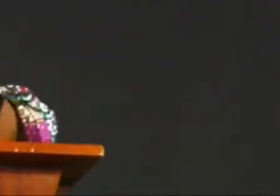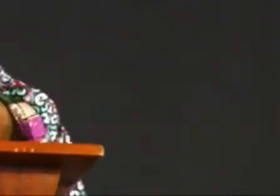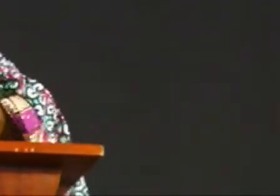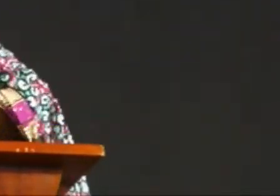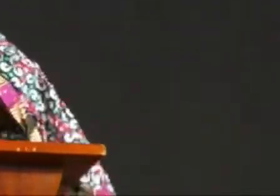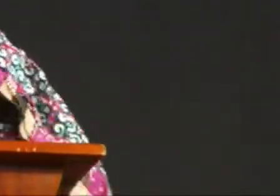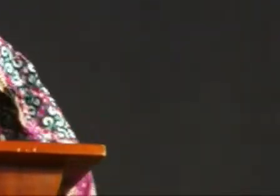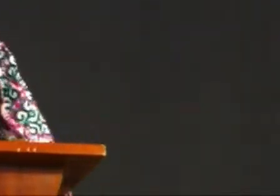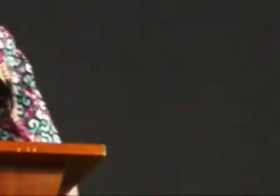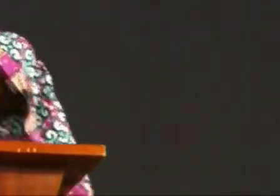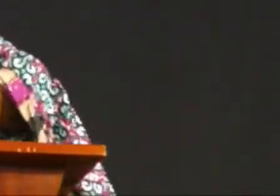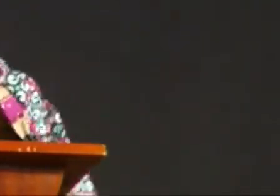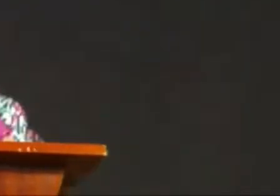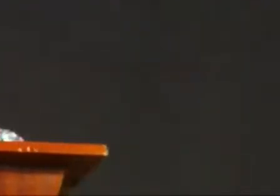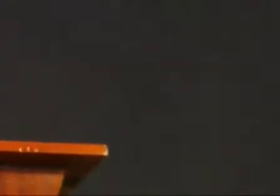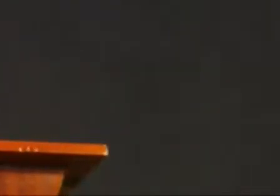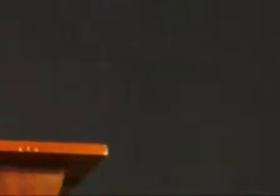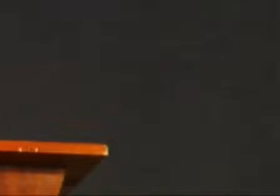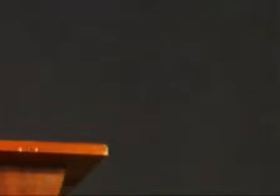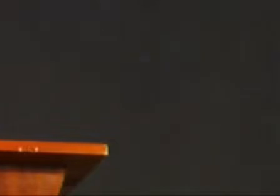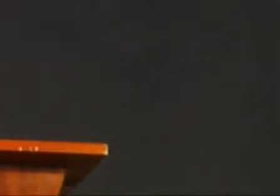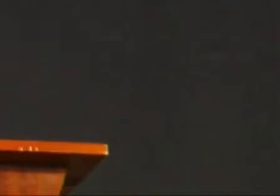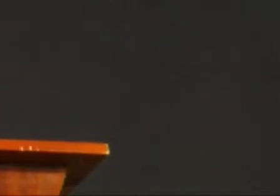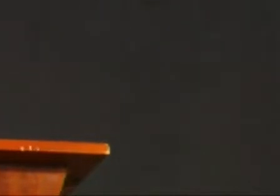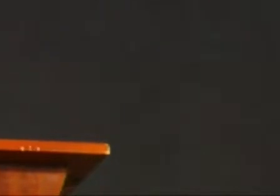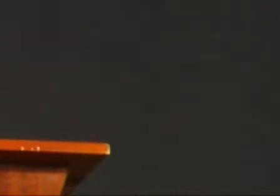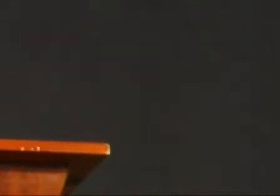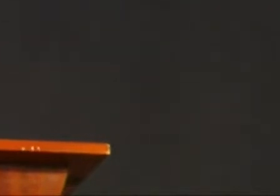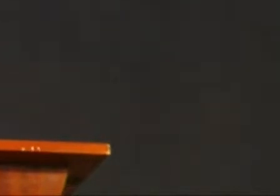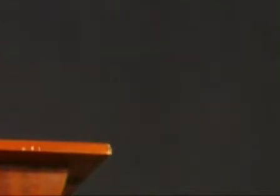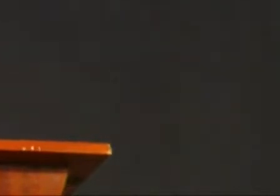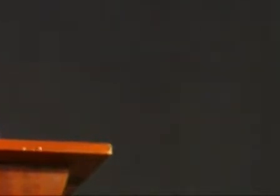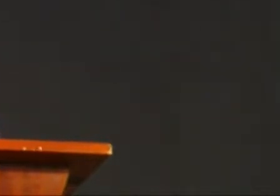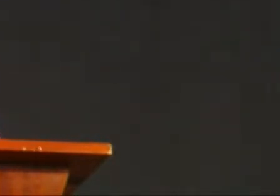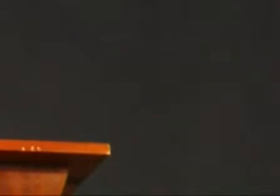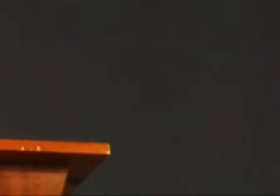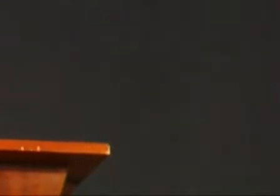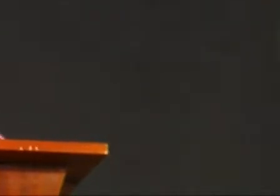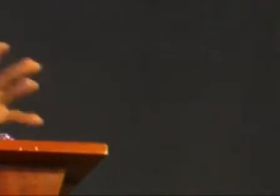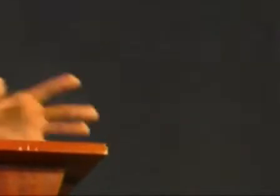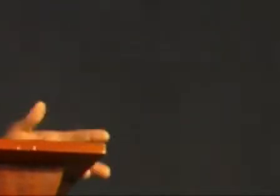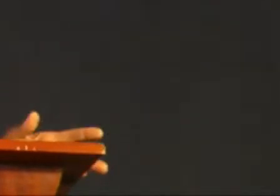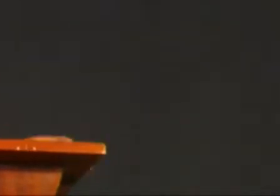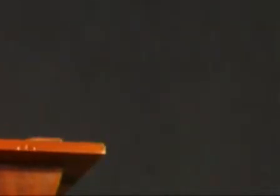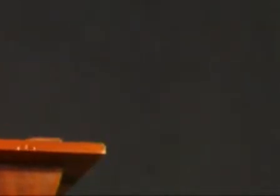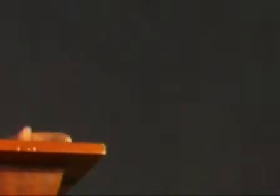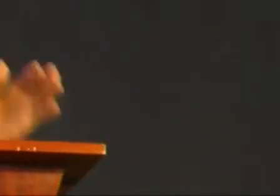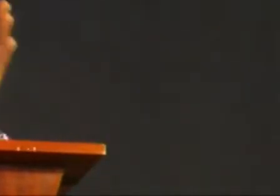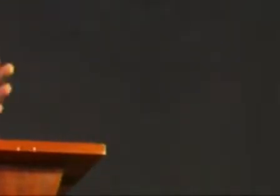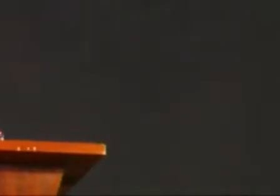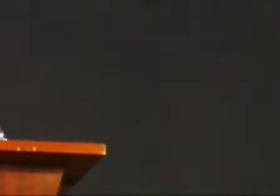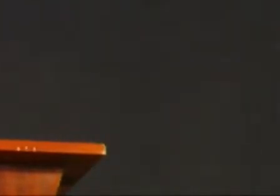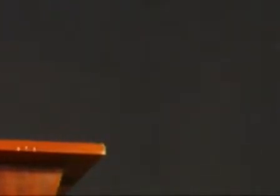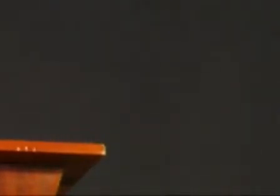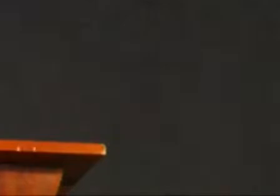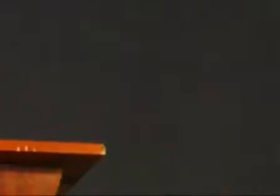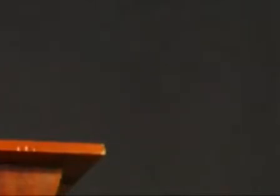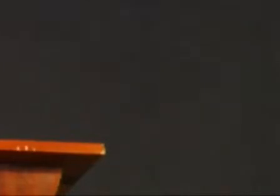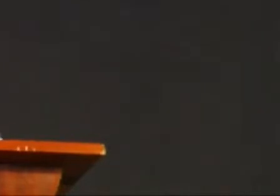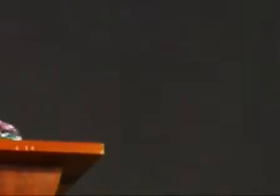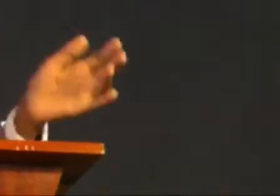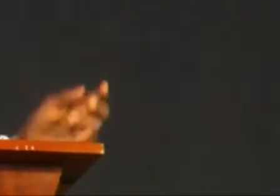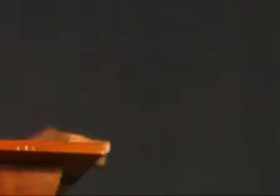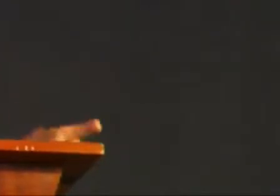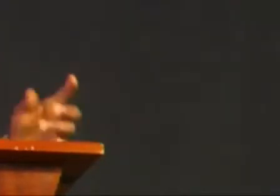You see, the roadside artisans that we know, when you go and buy a piece of furniture and you're buying four, every